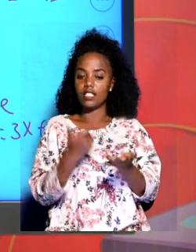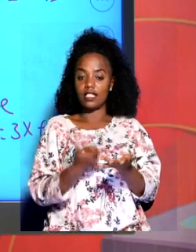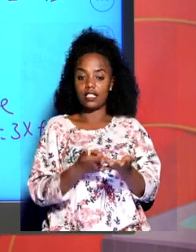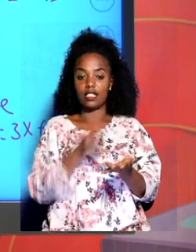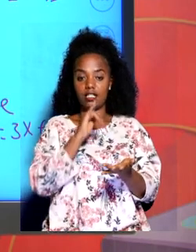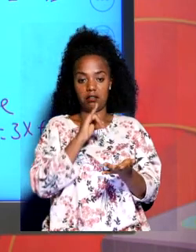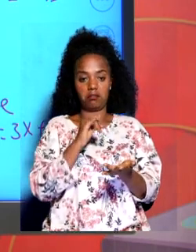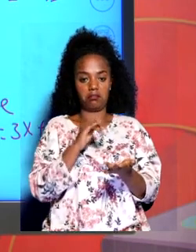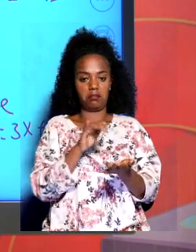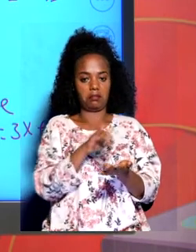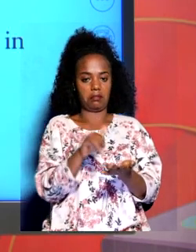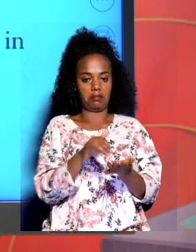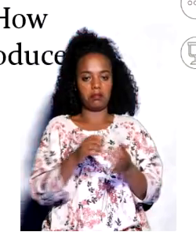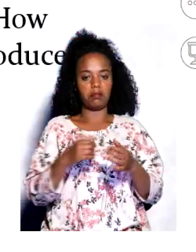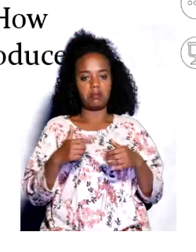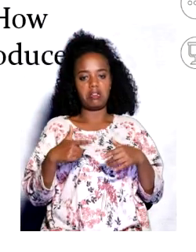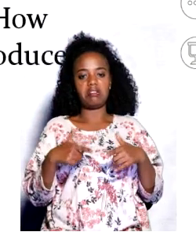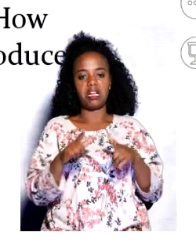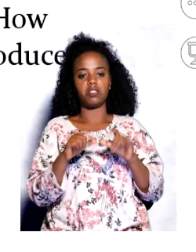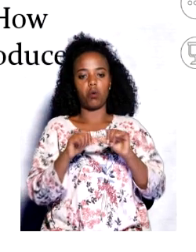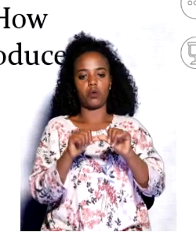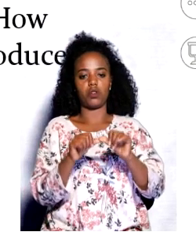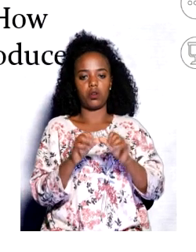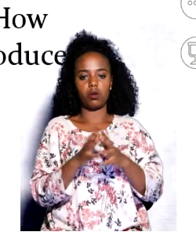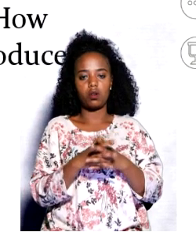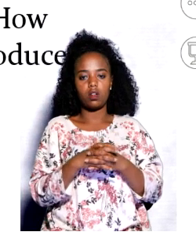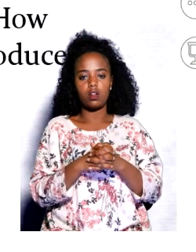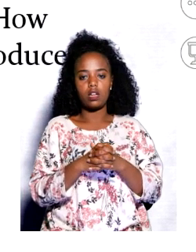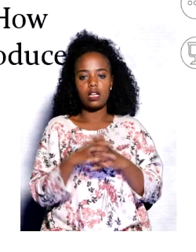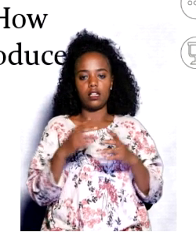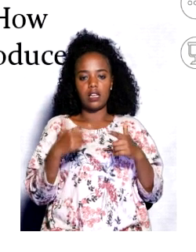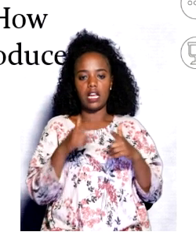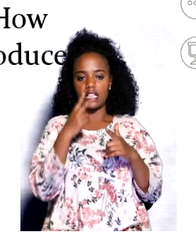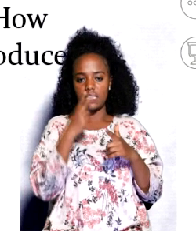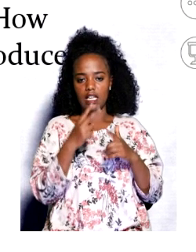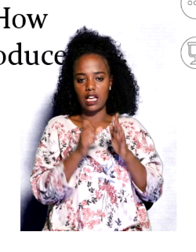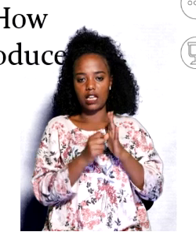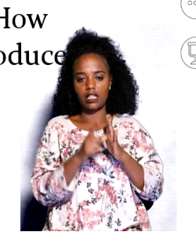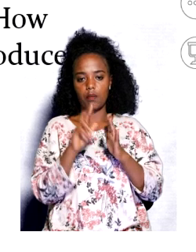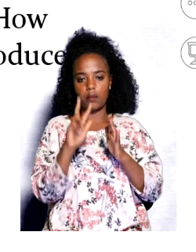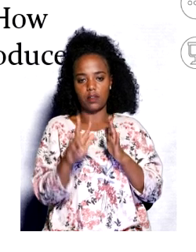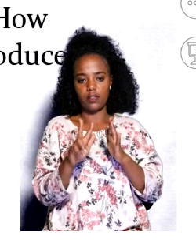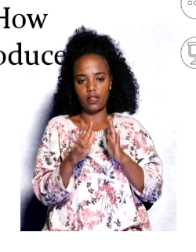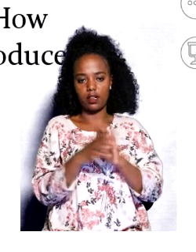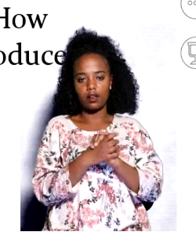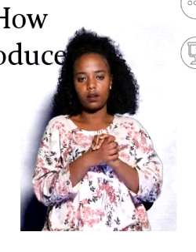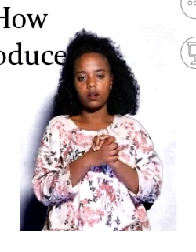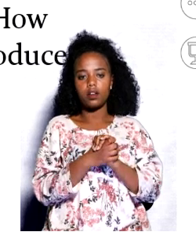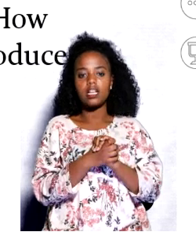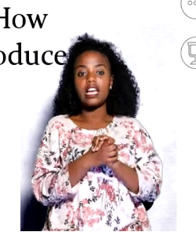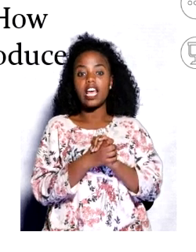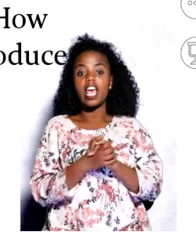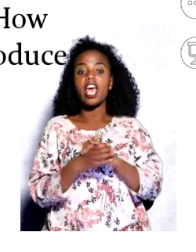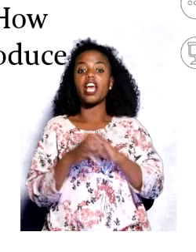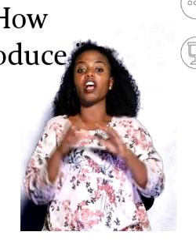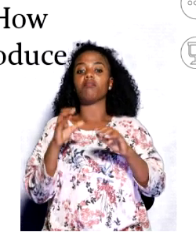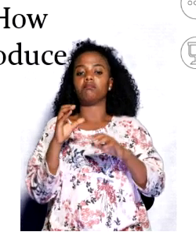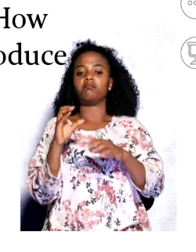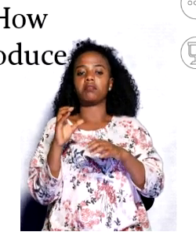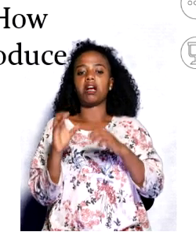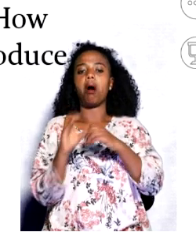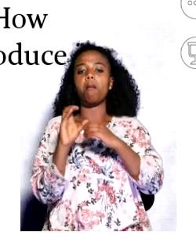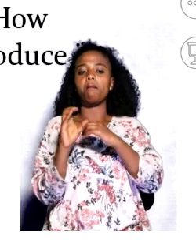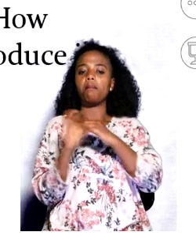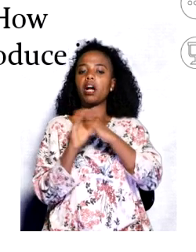Now let's continue to the next part. Okay, so let's see example 3. A company